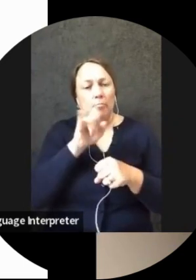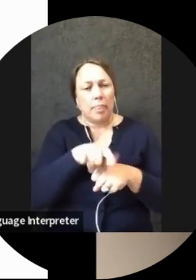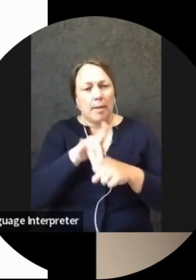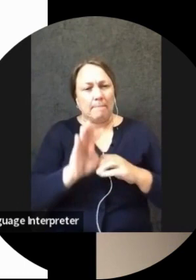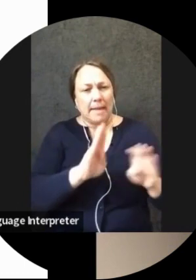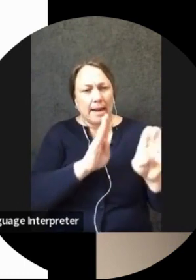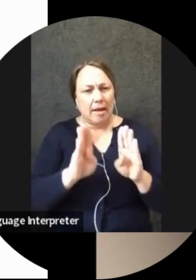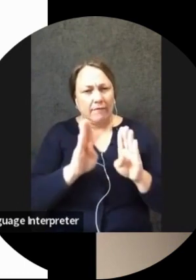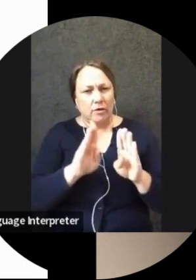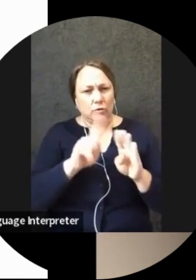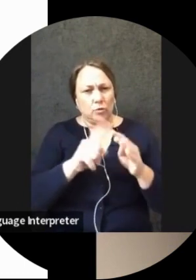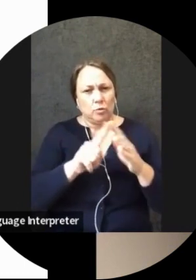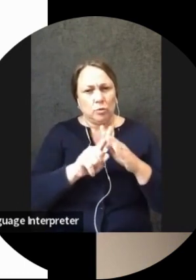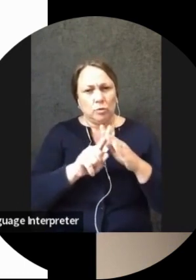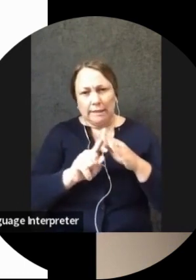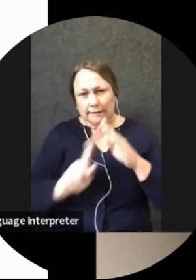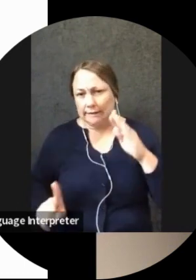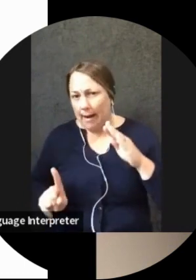it's to escape